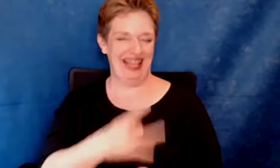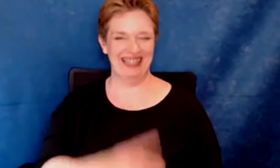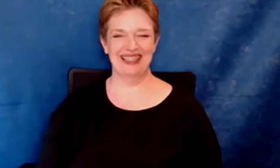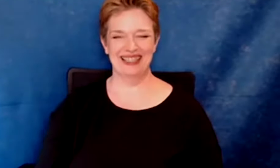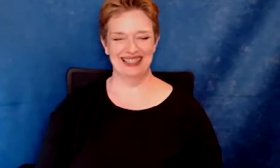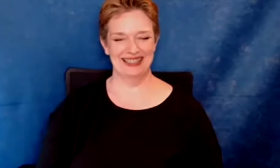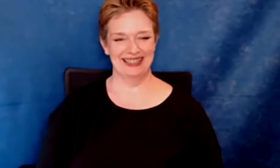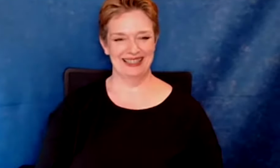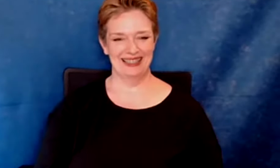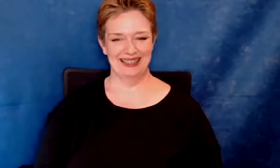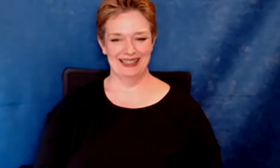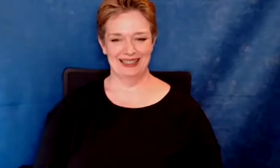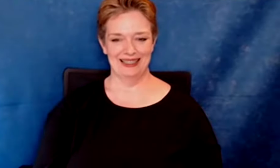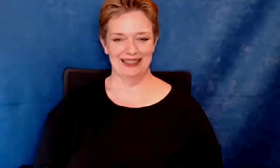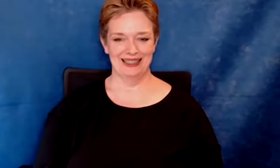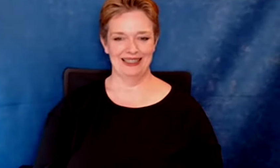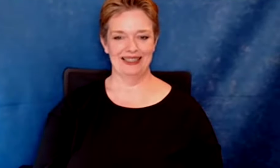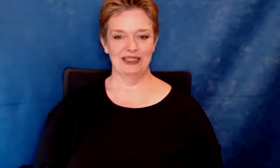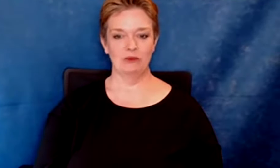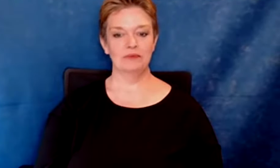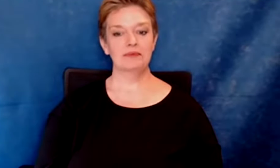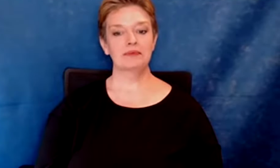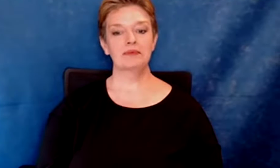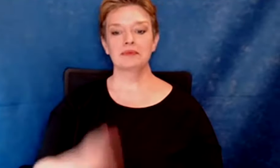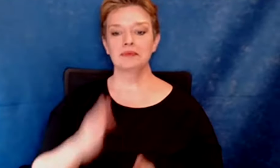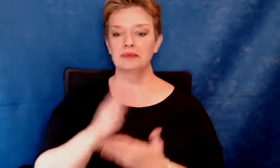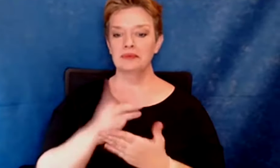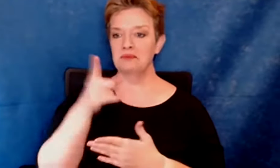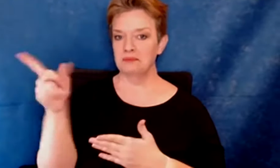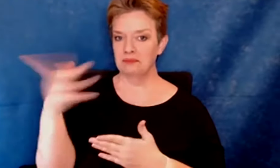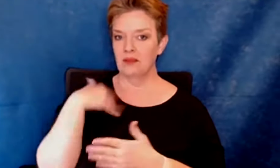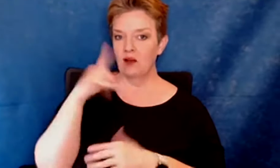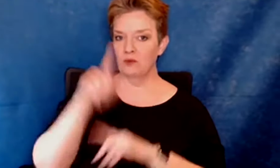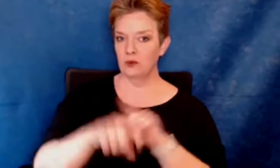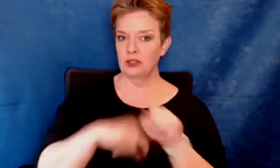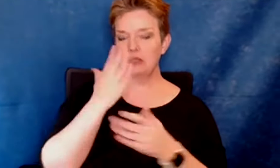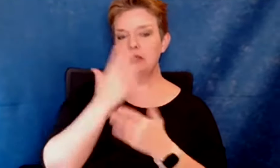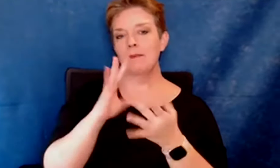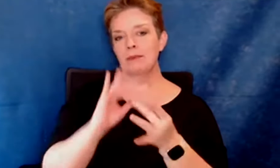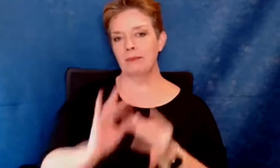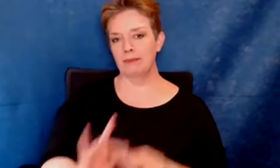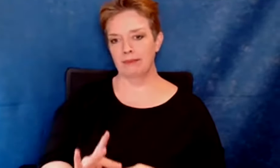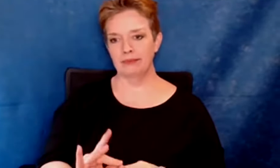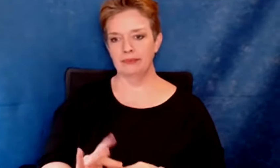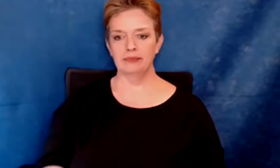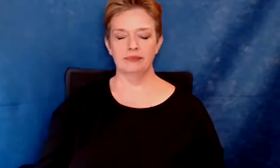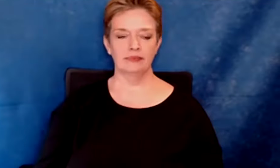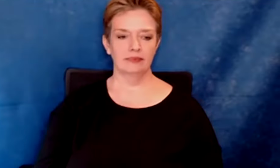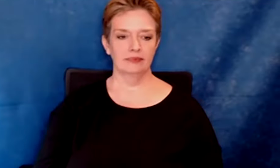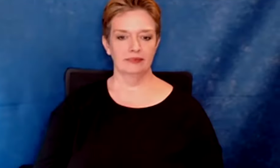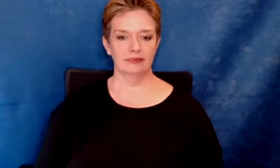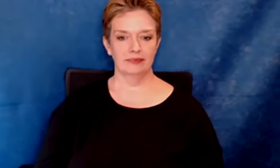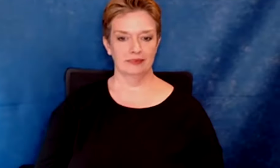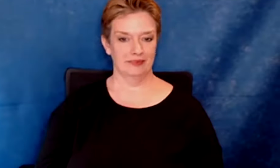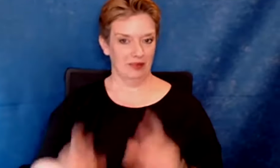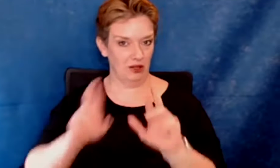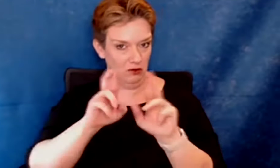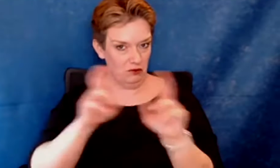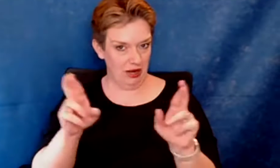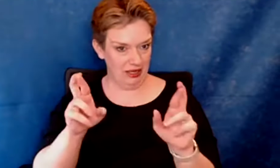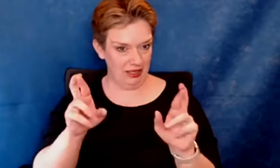We have a couple of questions from people and a couple of comments. So are you ready to get started